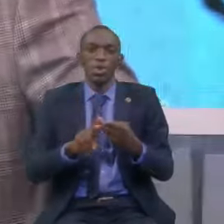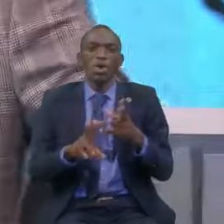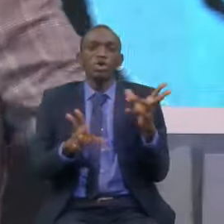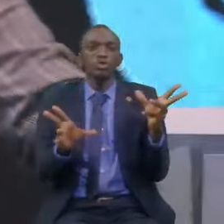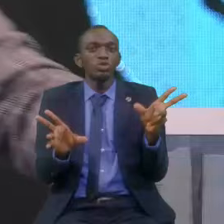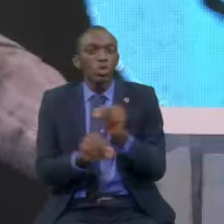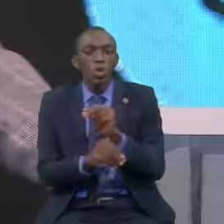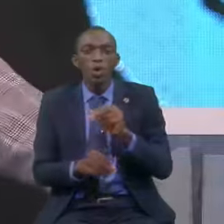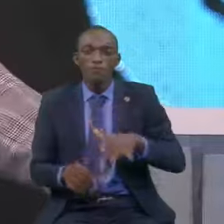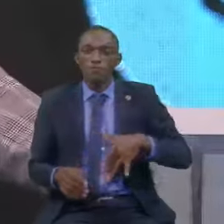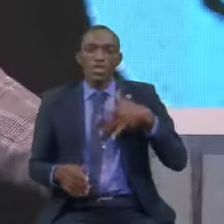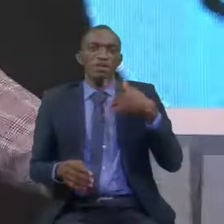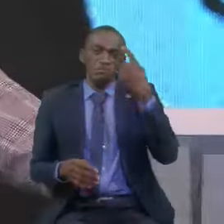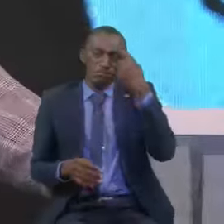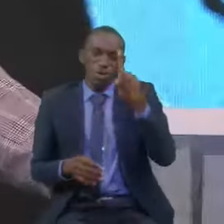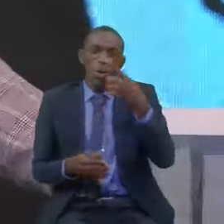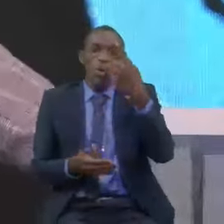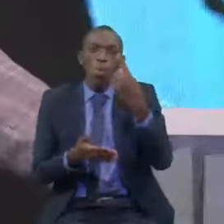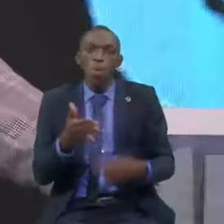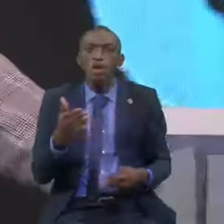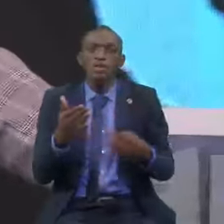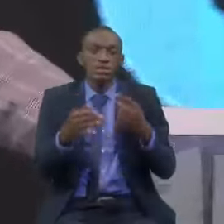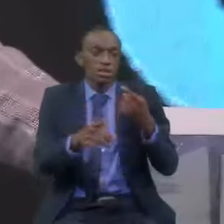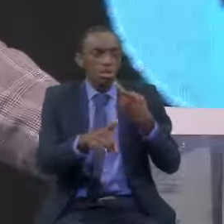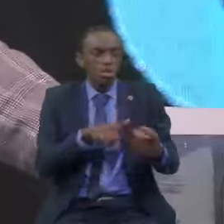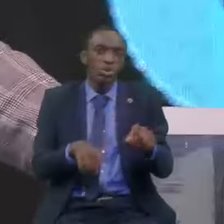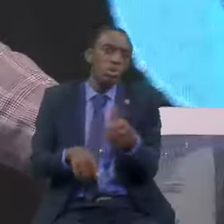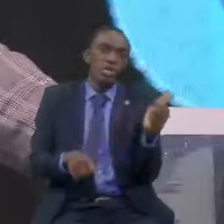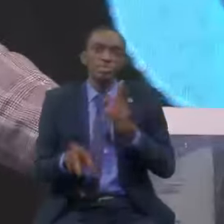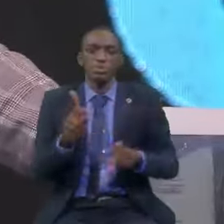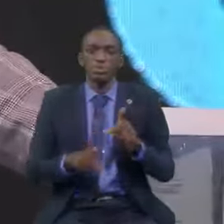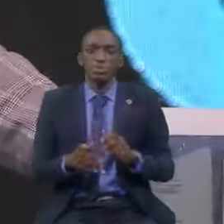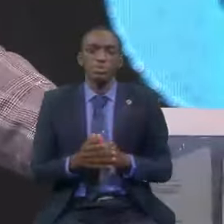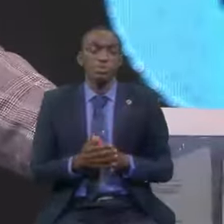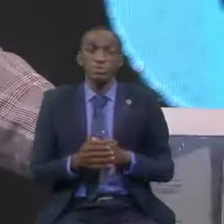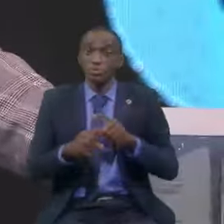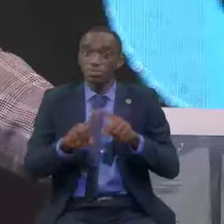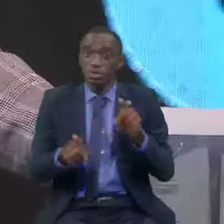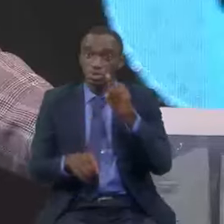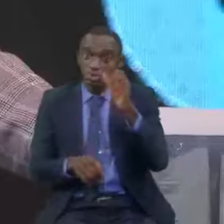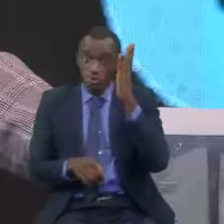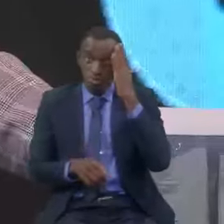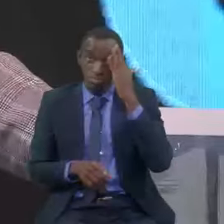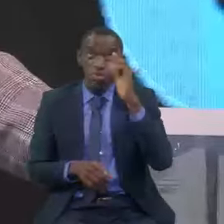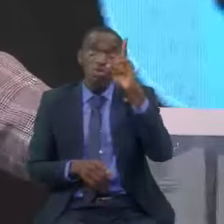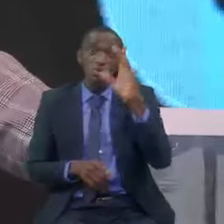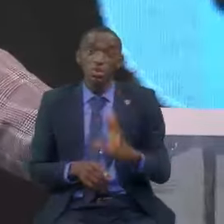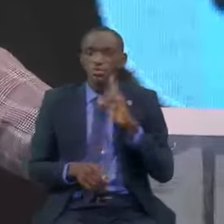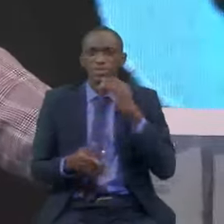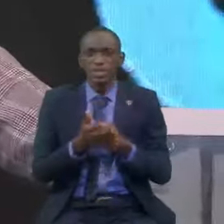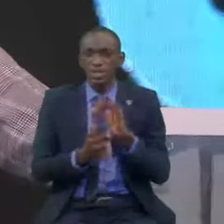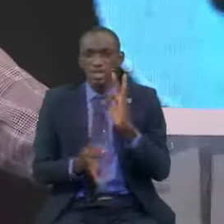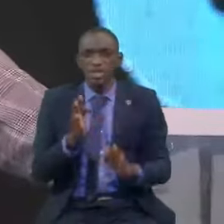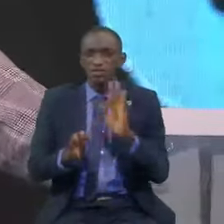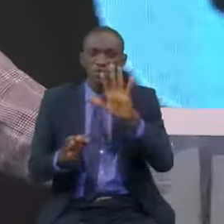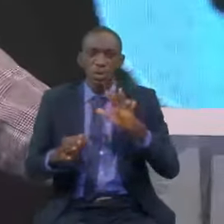other people. But you know, God says, if your life goes on like that, a